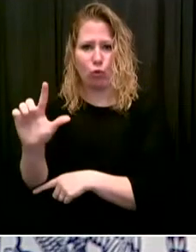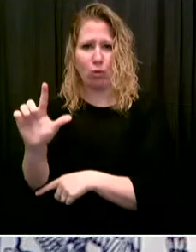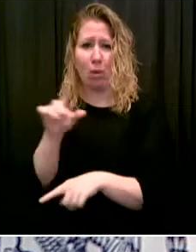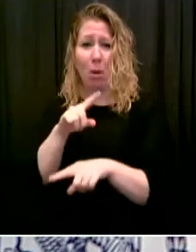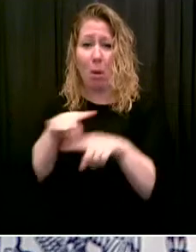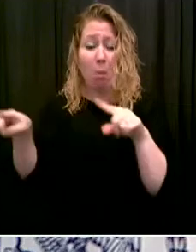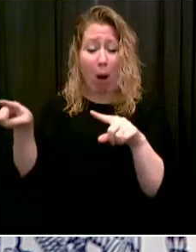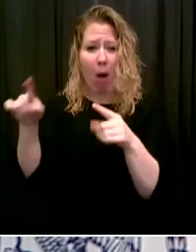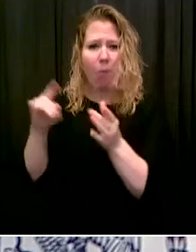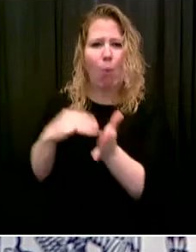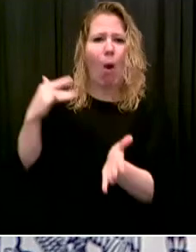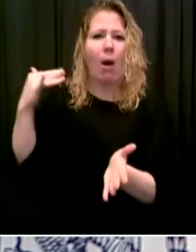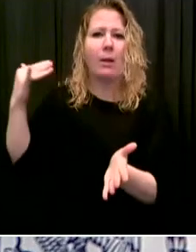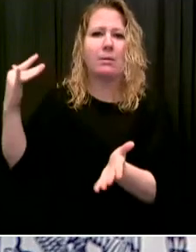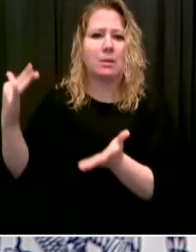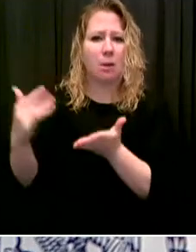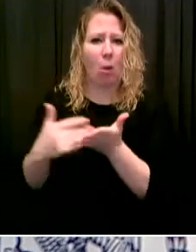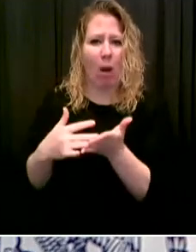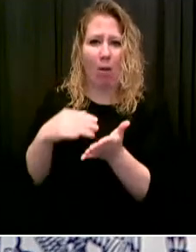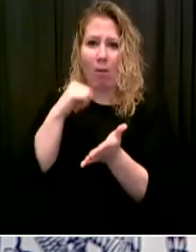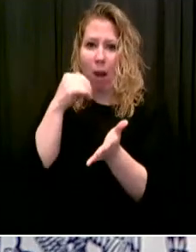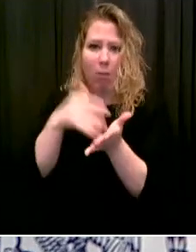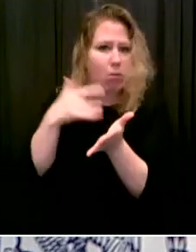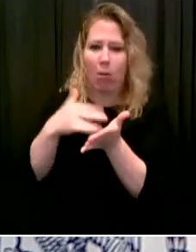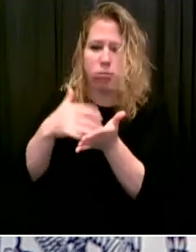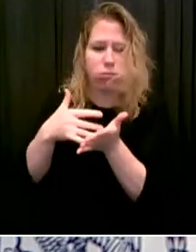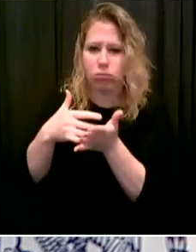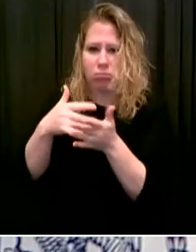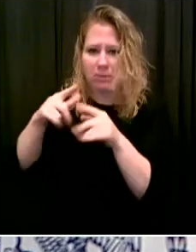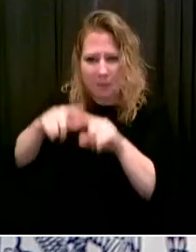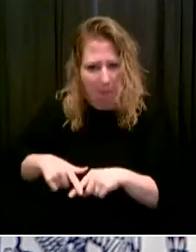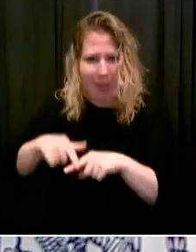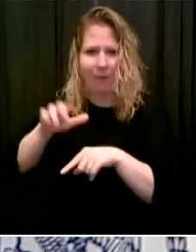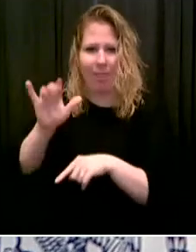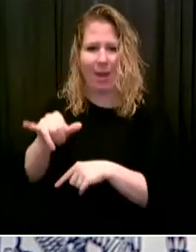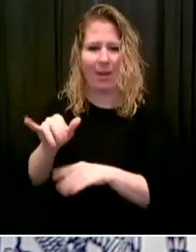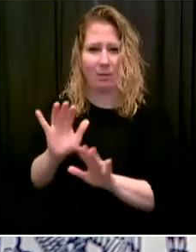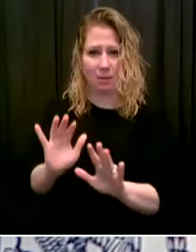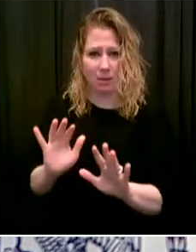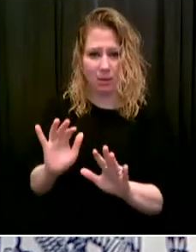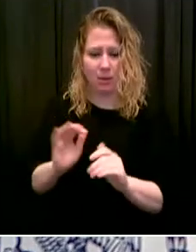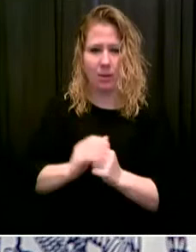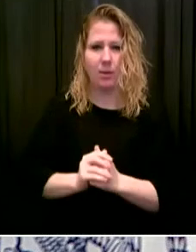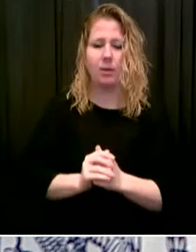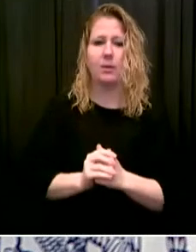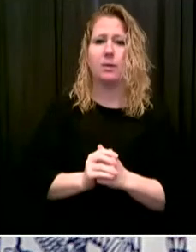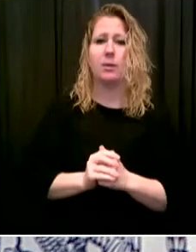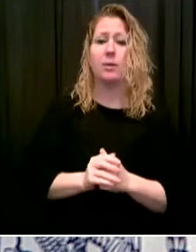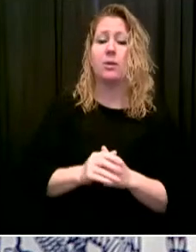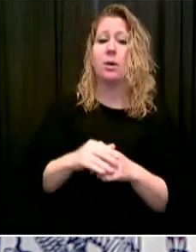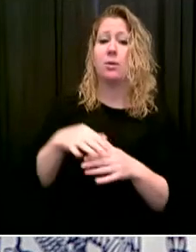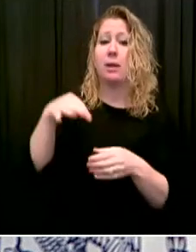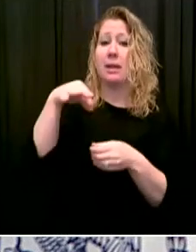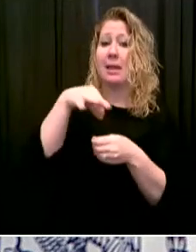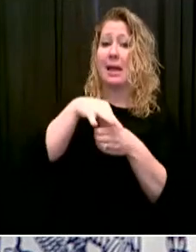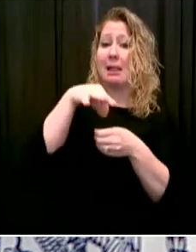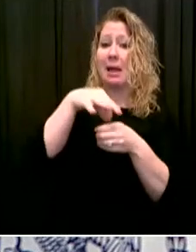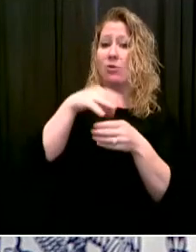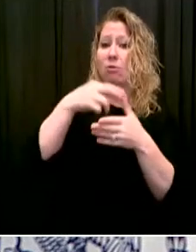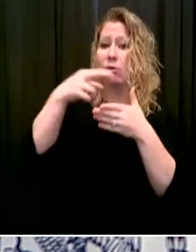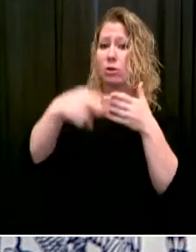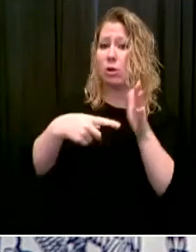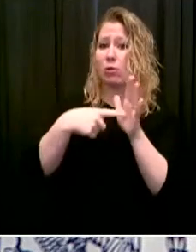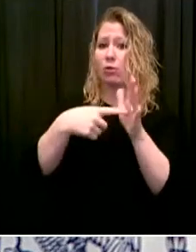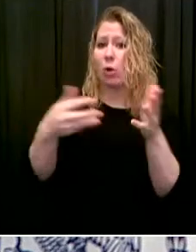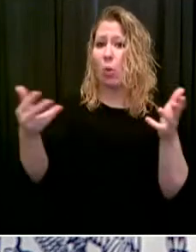that. I think what the election results say, Ravane, is that people want balance.